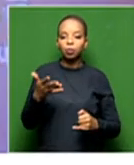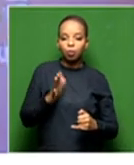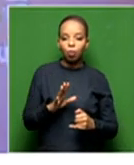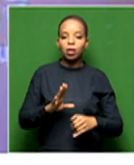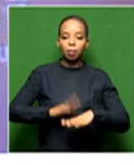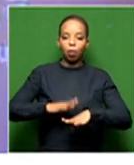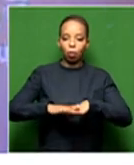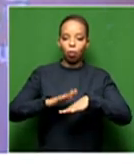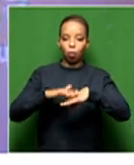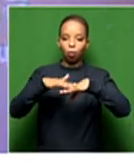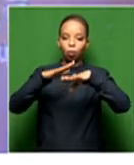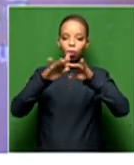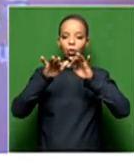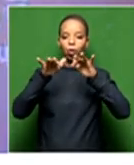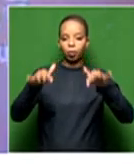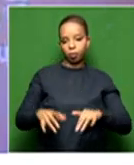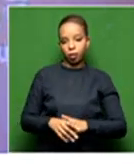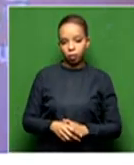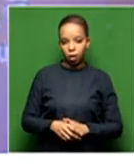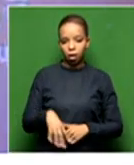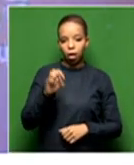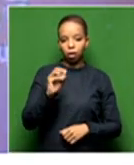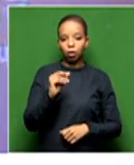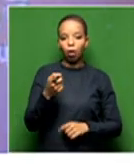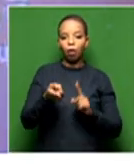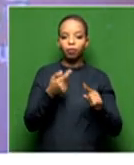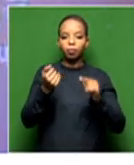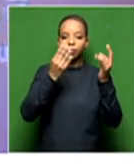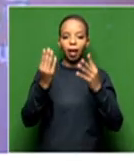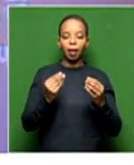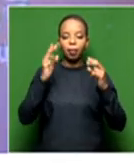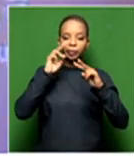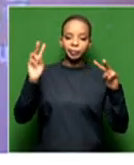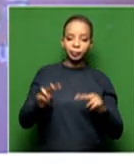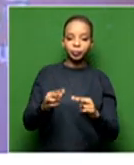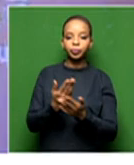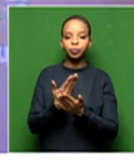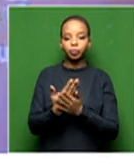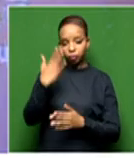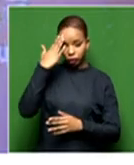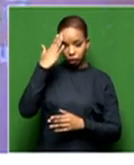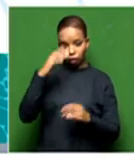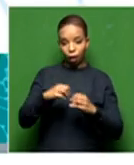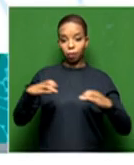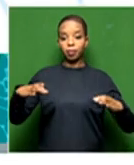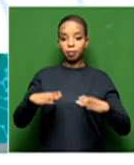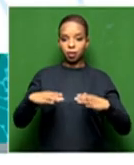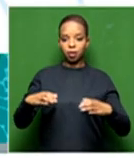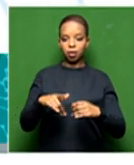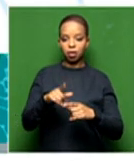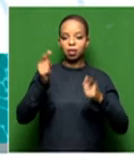So certainly from a kind of numbers perspective, that gives you an idea of the scale of the event. Also